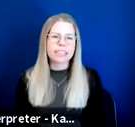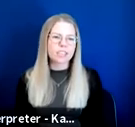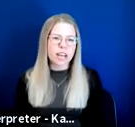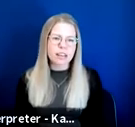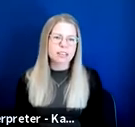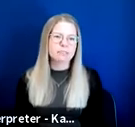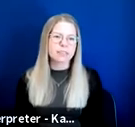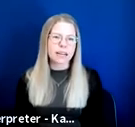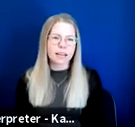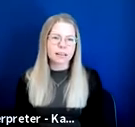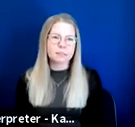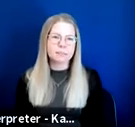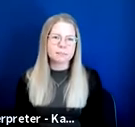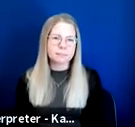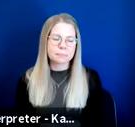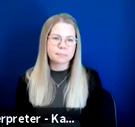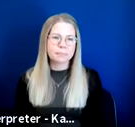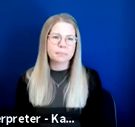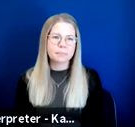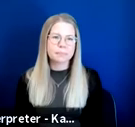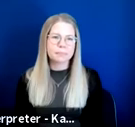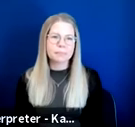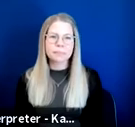using the internet, that kind of thing.